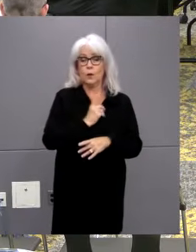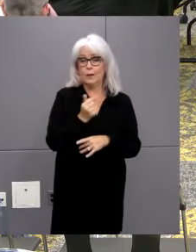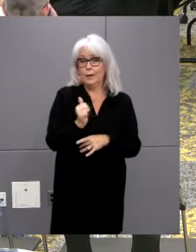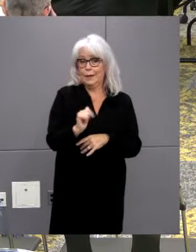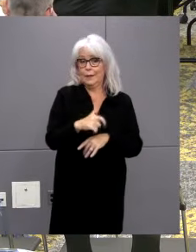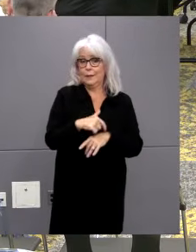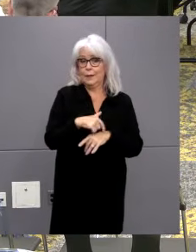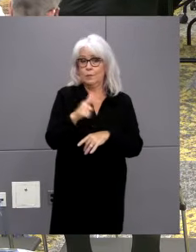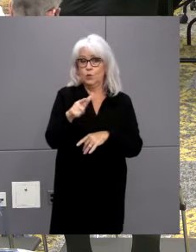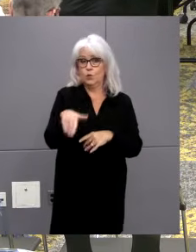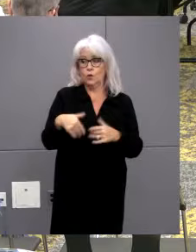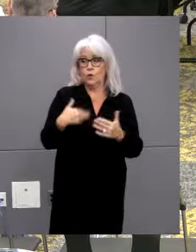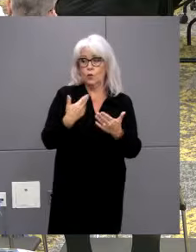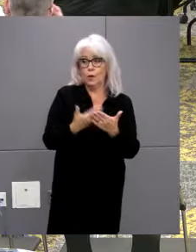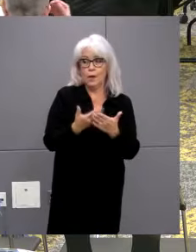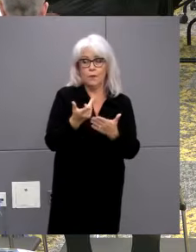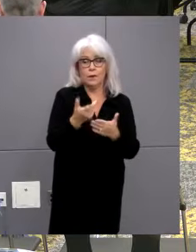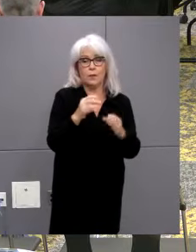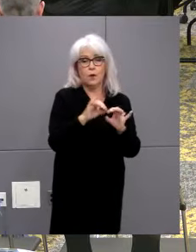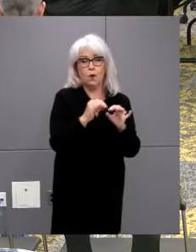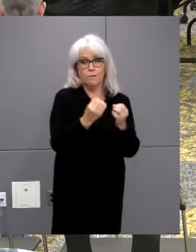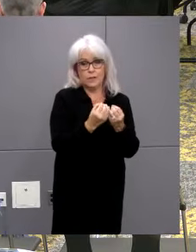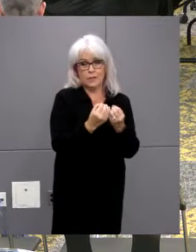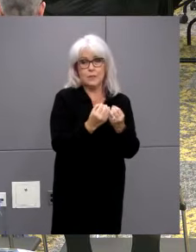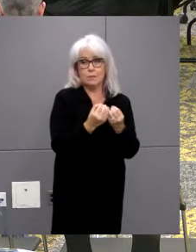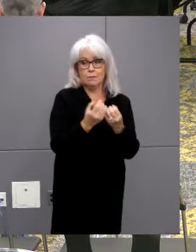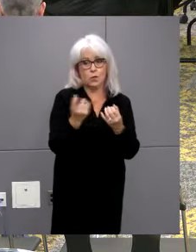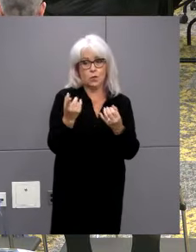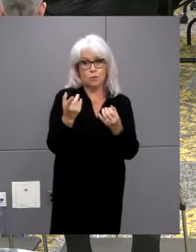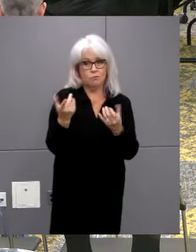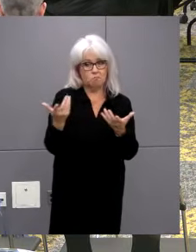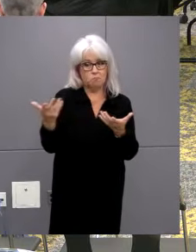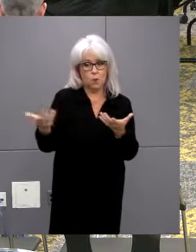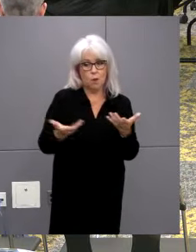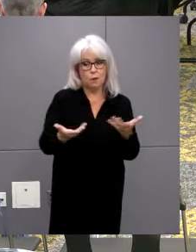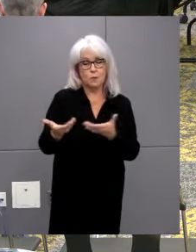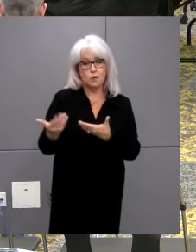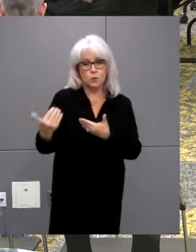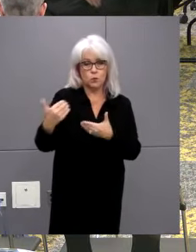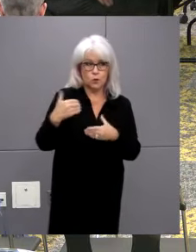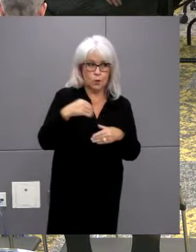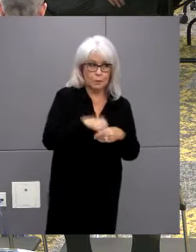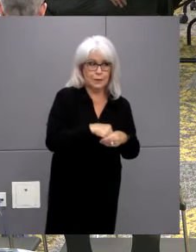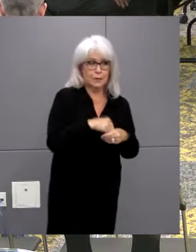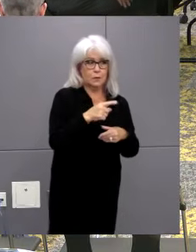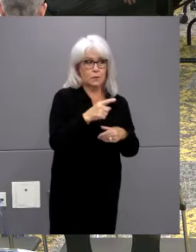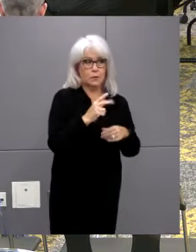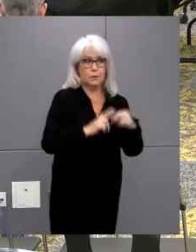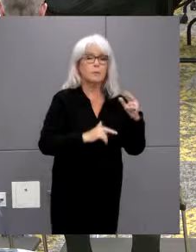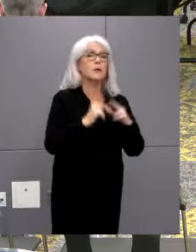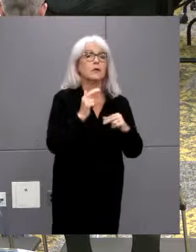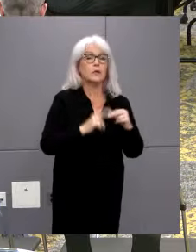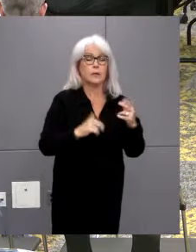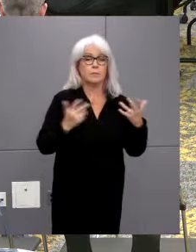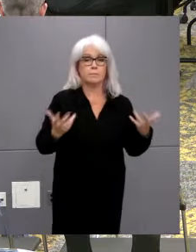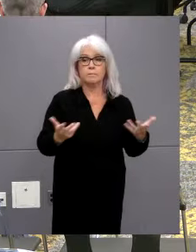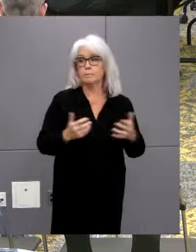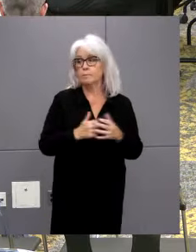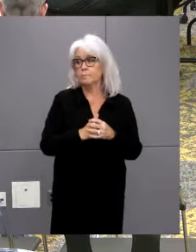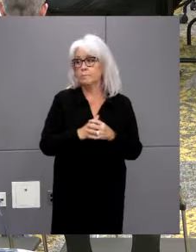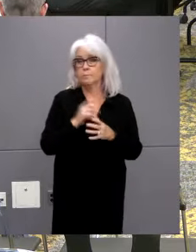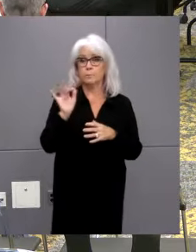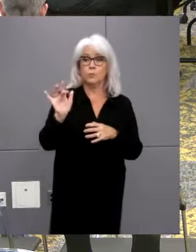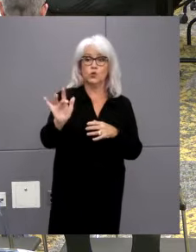you arrive at the office, you're more than welcome to enter into the building, the press of a